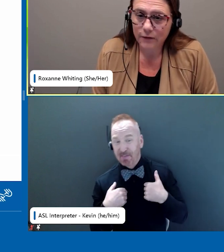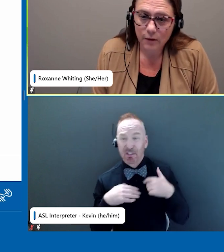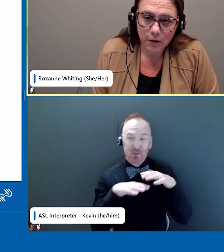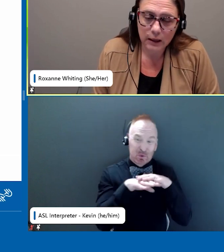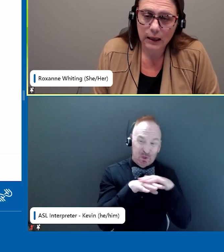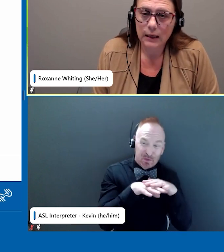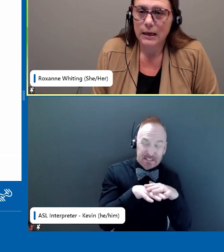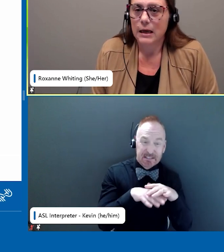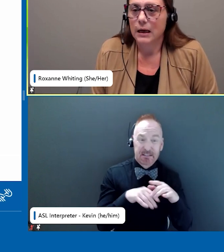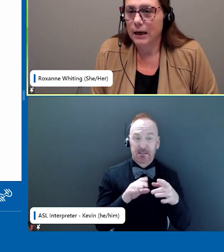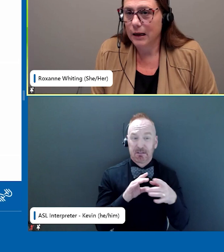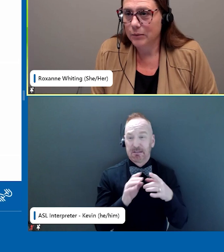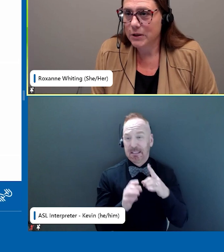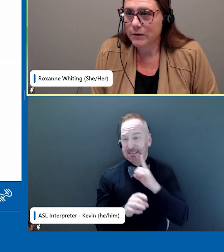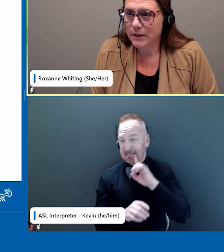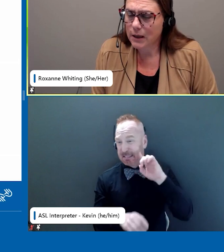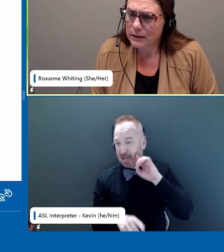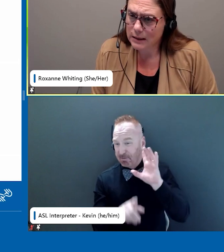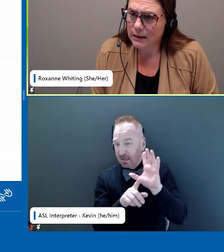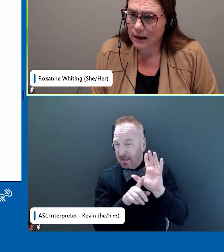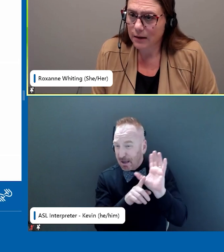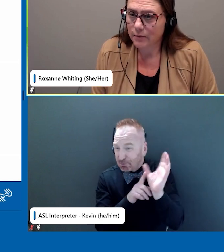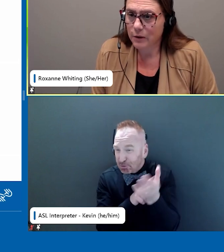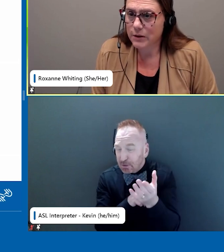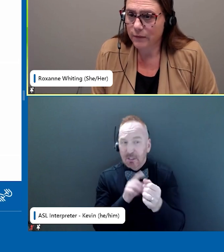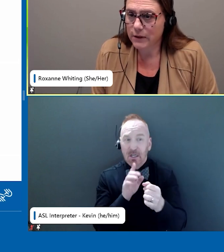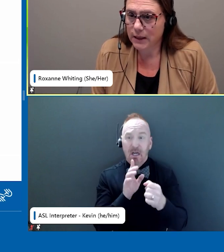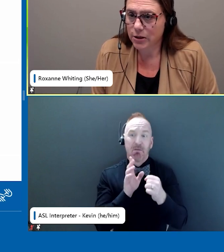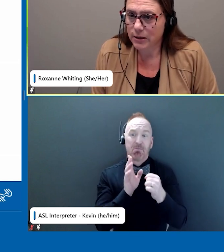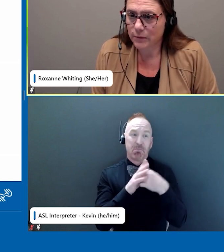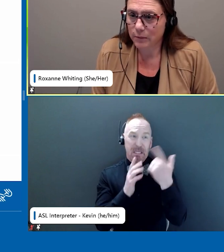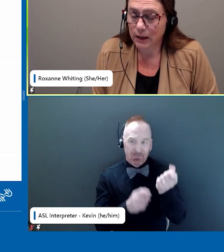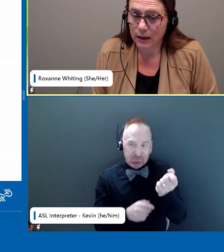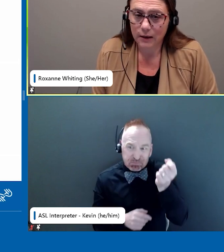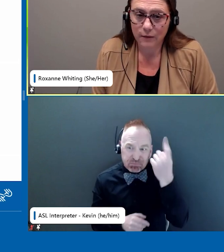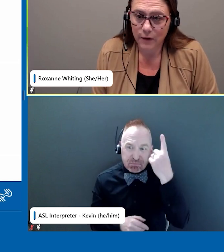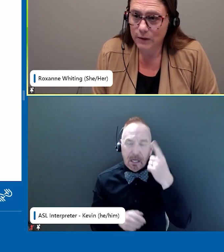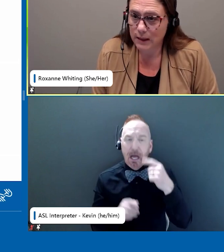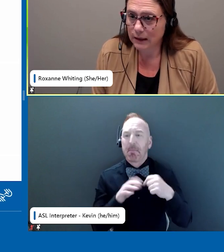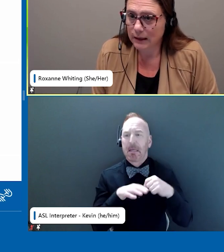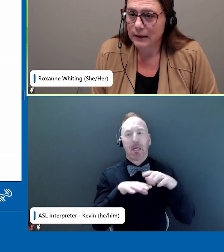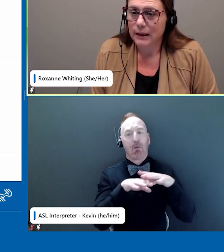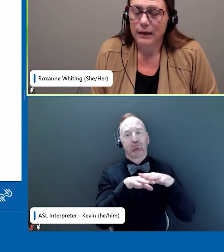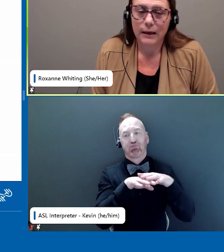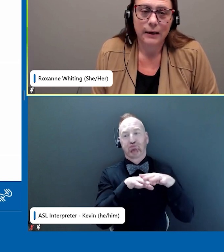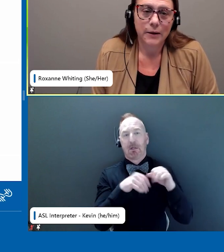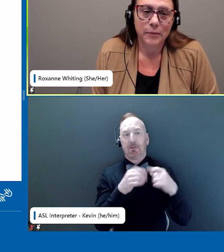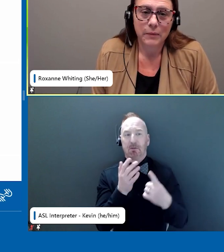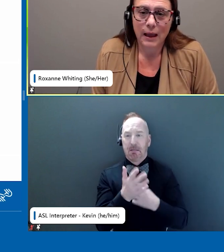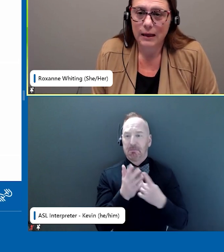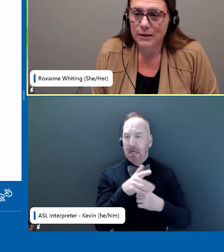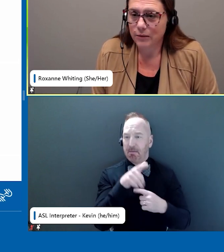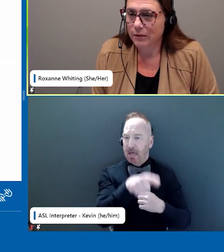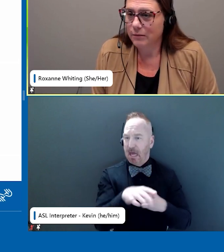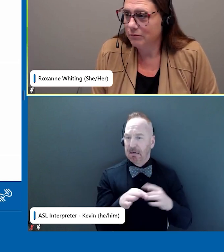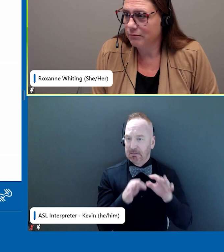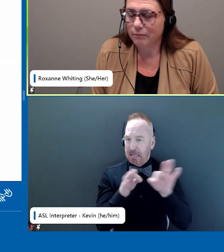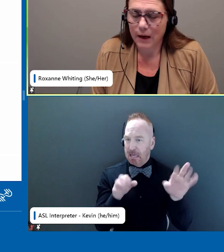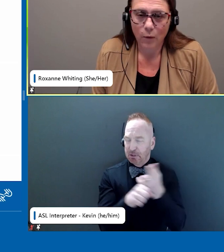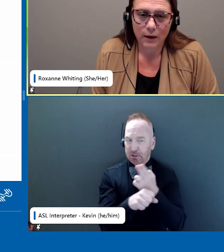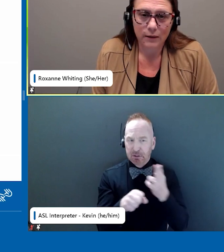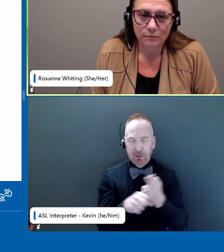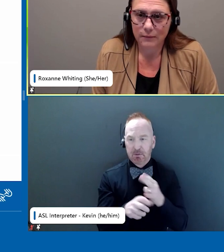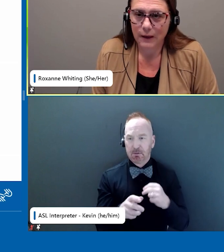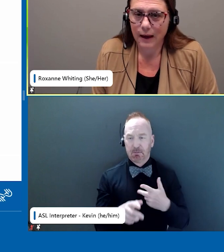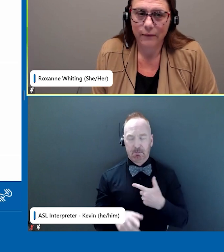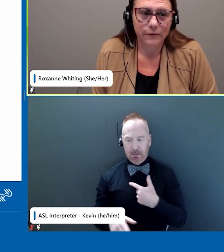of the deaf community. So sometimes those conversations would be confusing. And so you